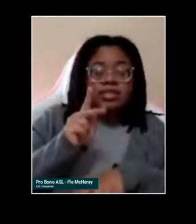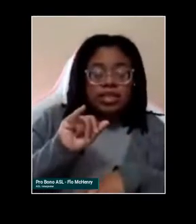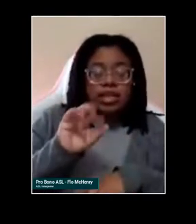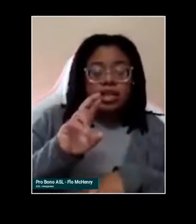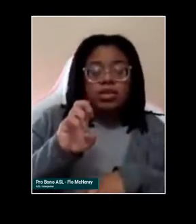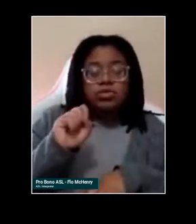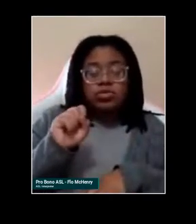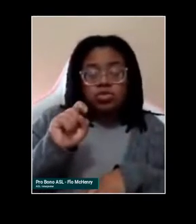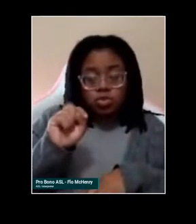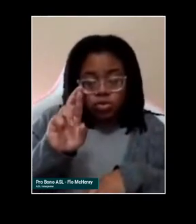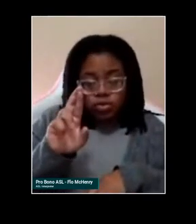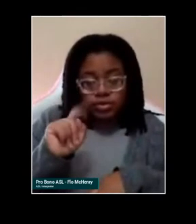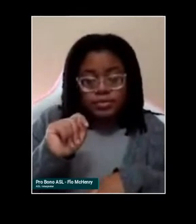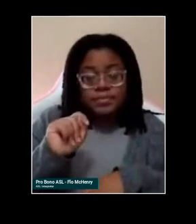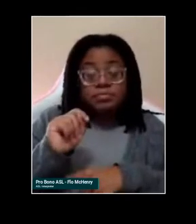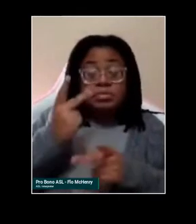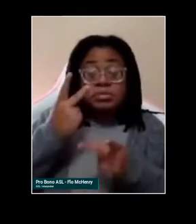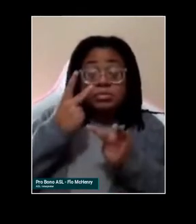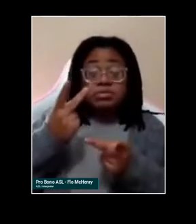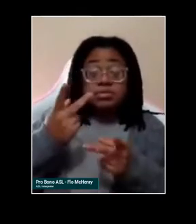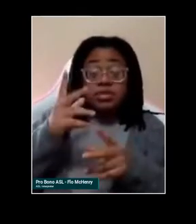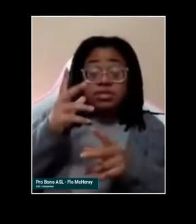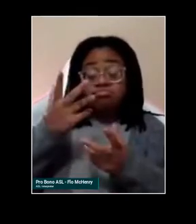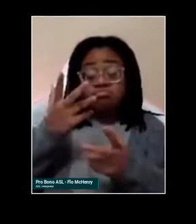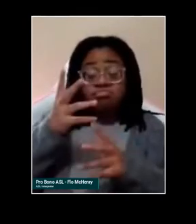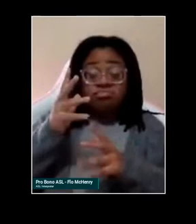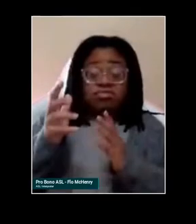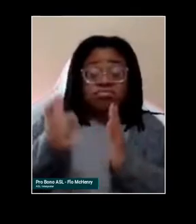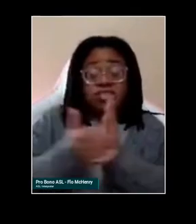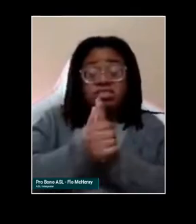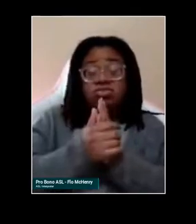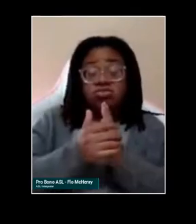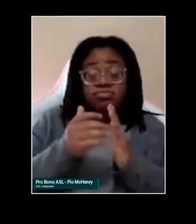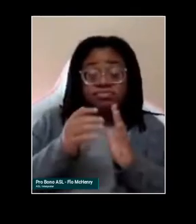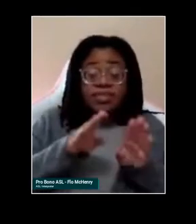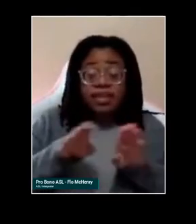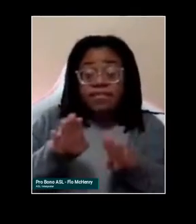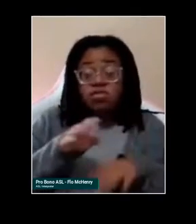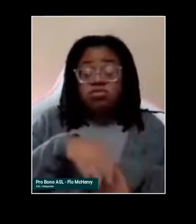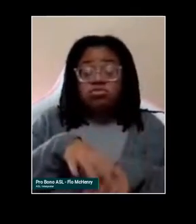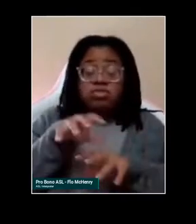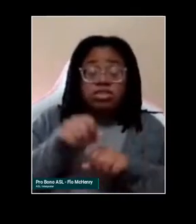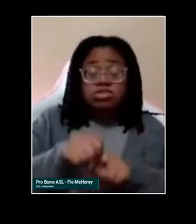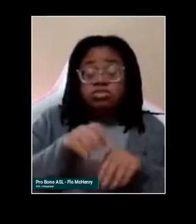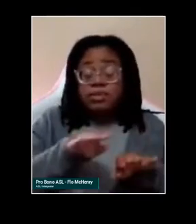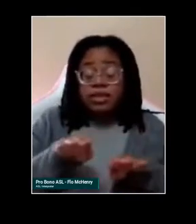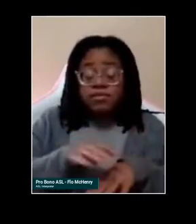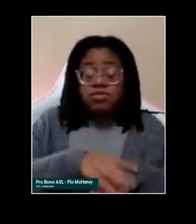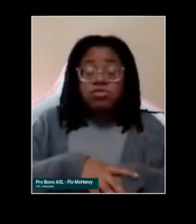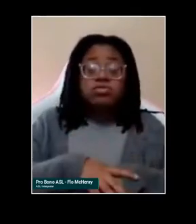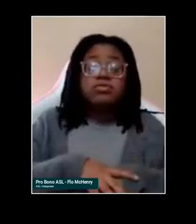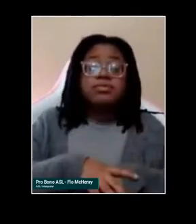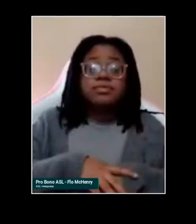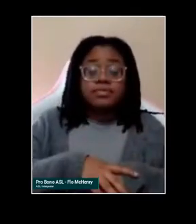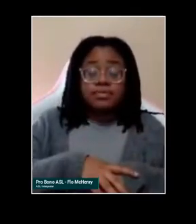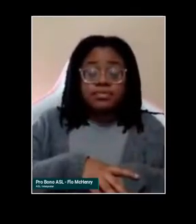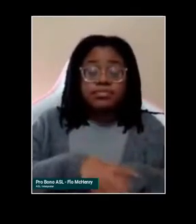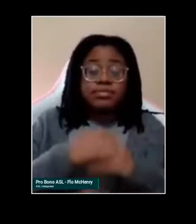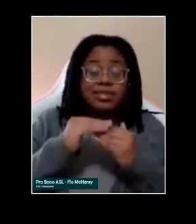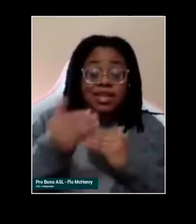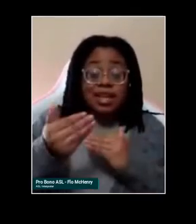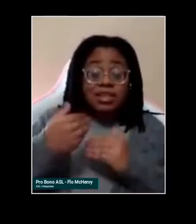So just kind of looking at some adaptation options or behaviors. All right, next up